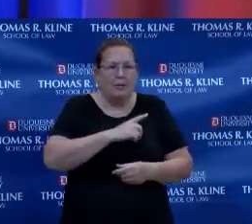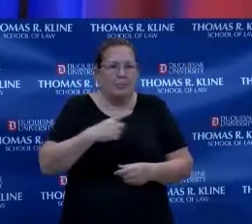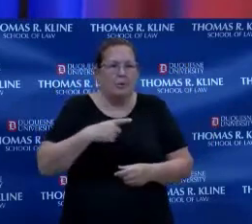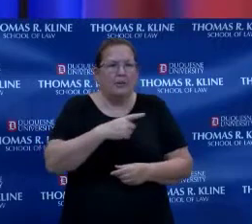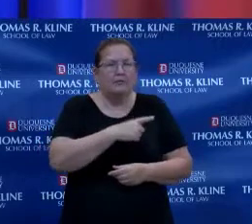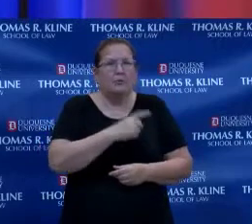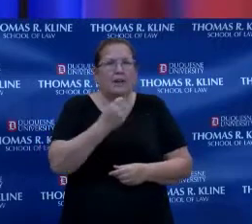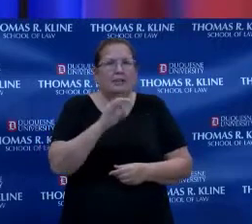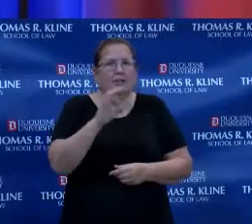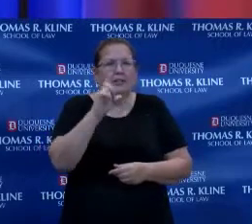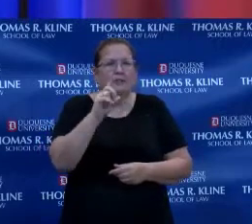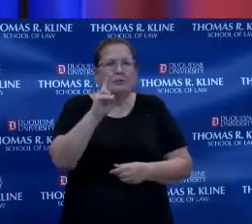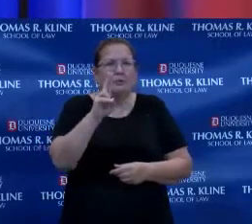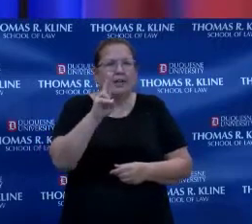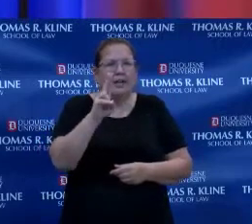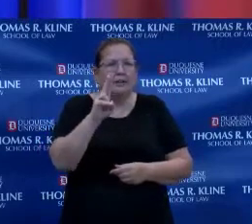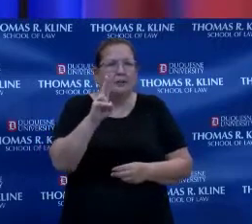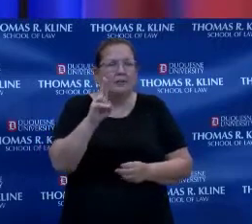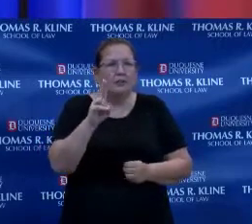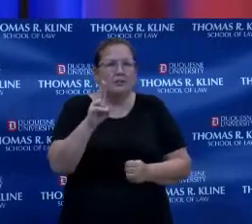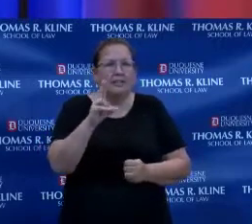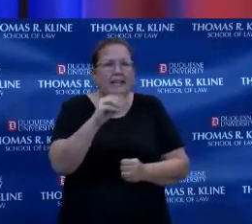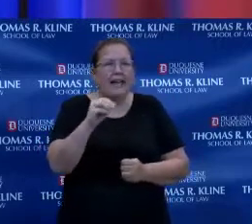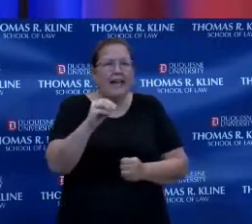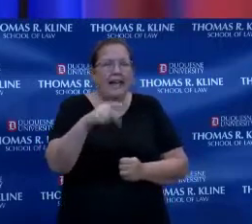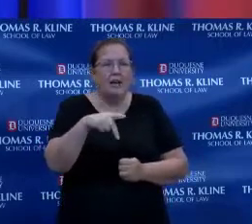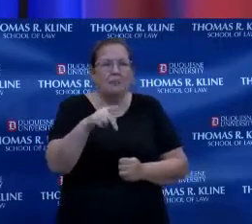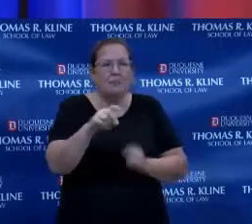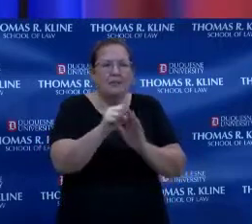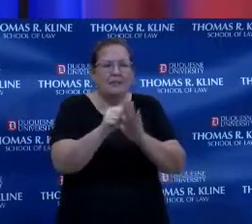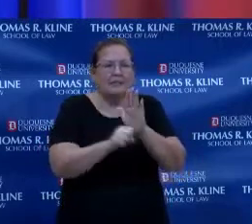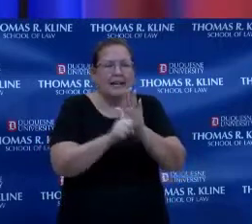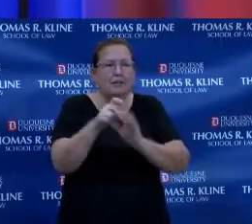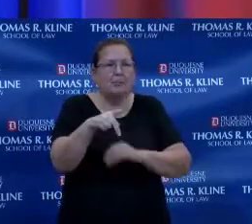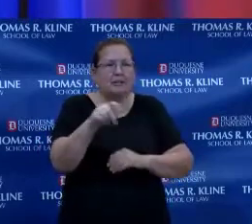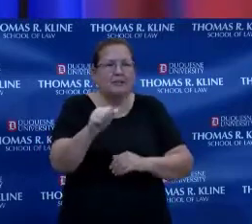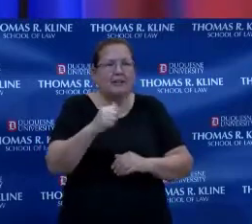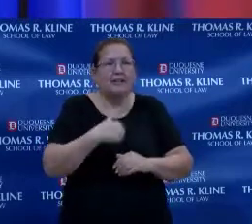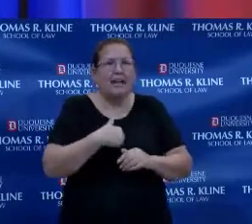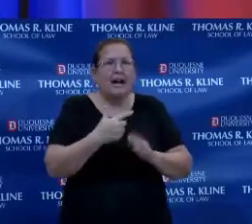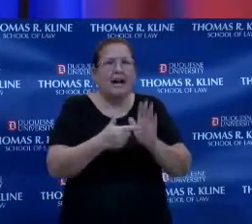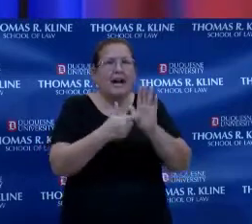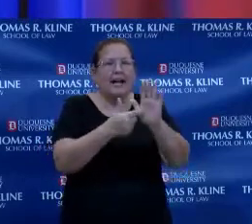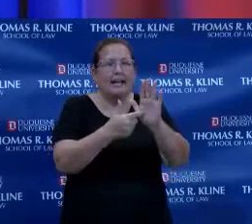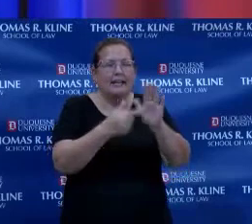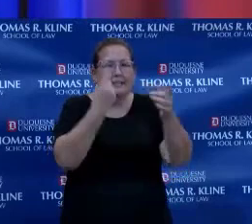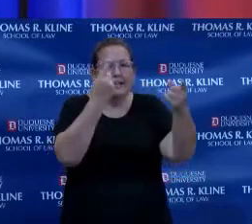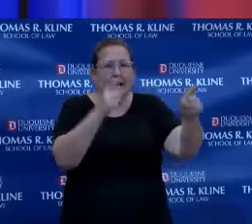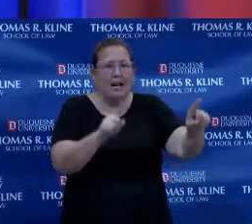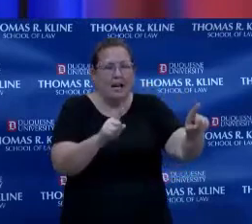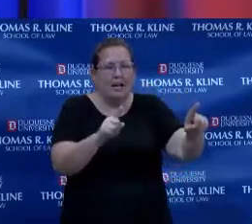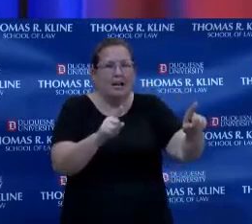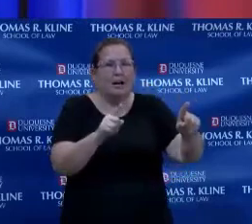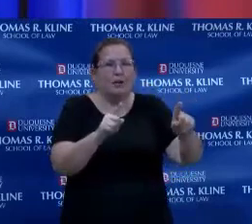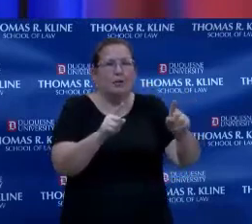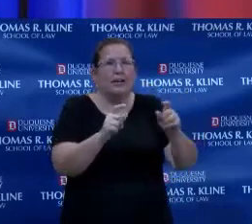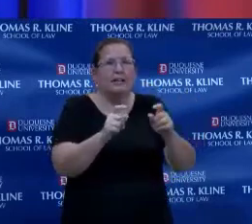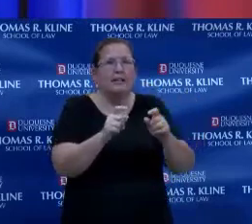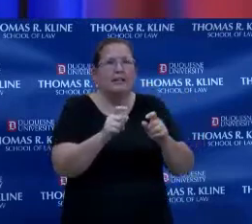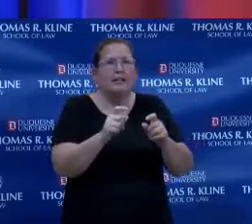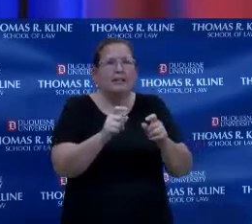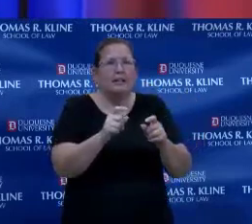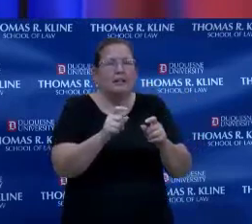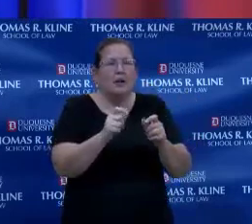Duquesne University and by the Commonwealth of Pennsylvania, I hereby confer upon you the degrees you have